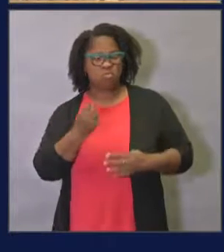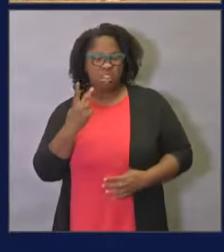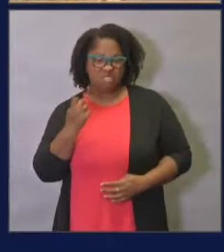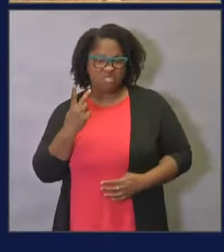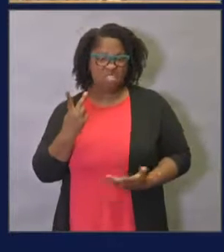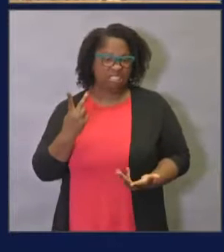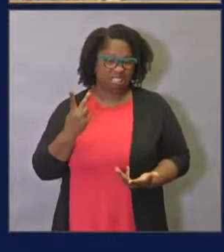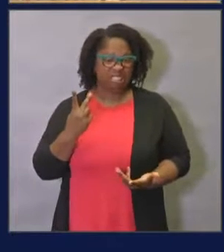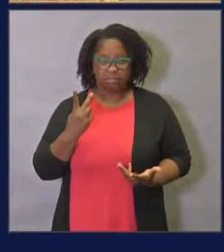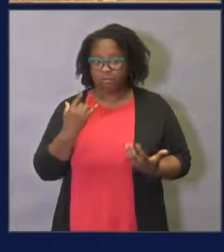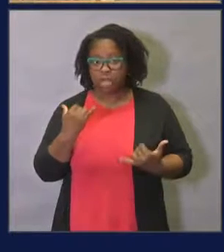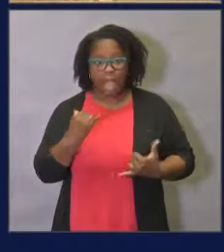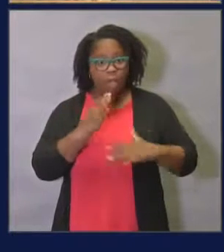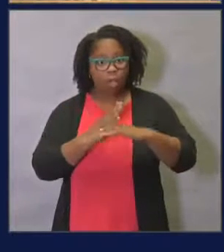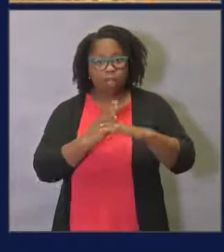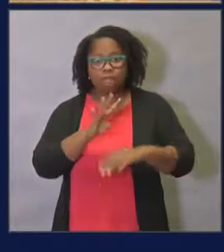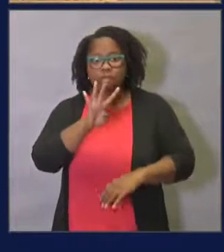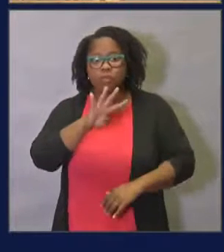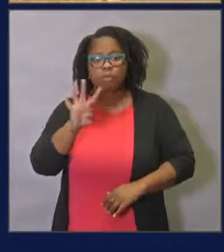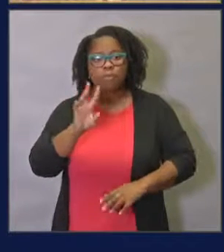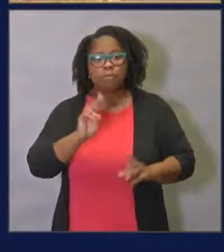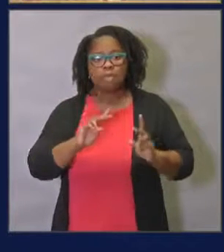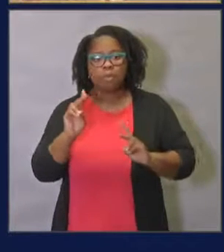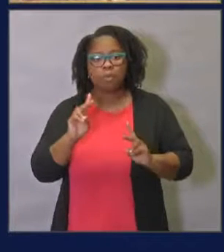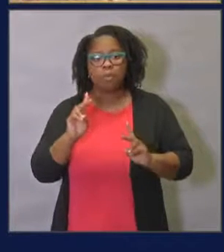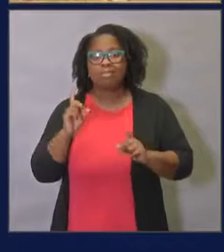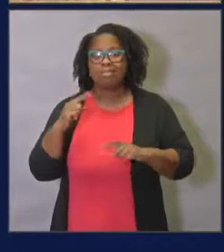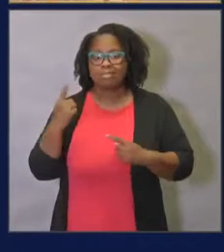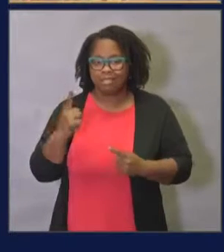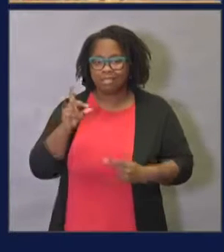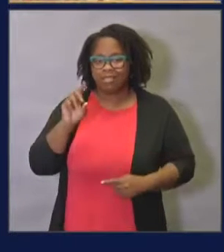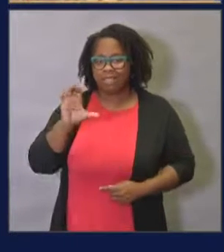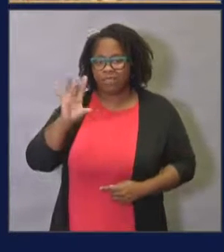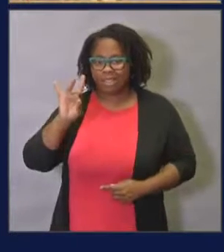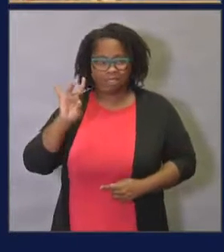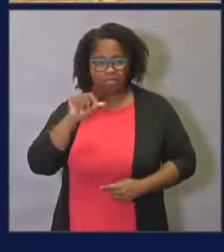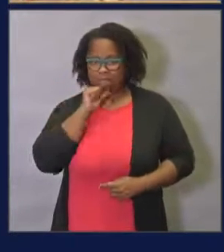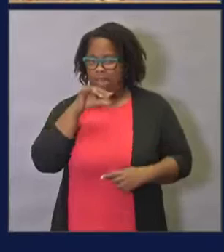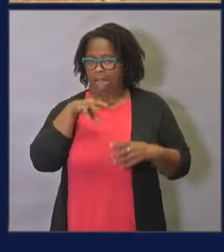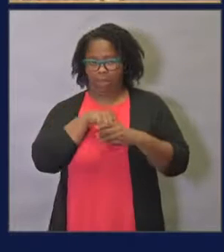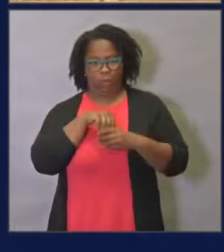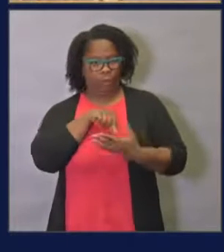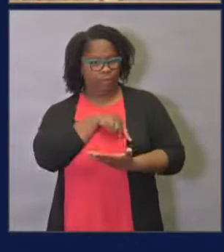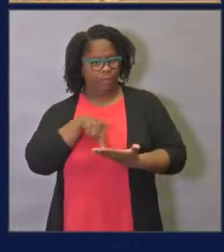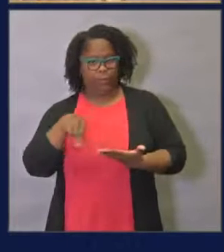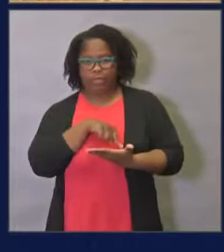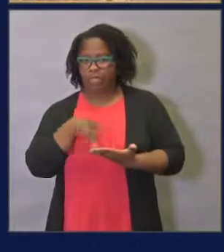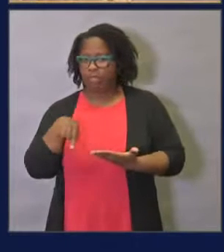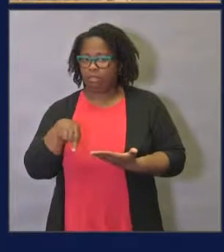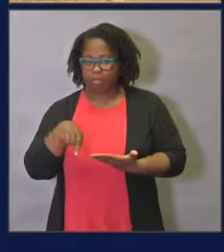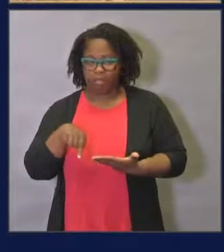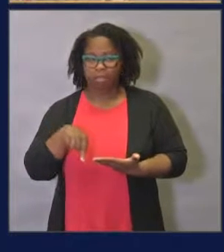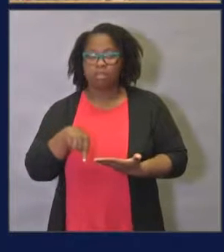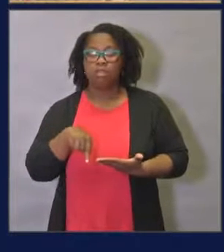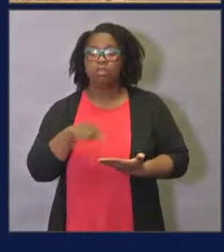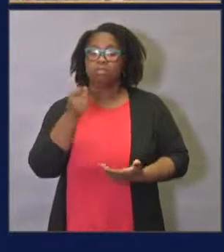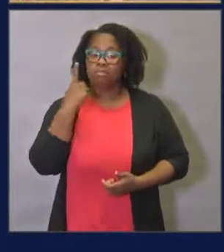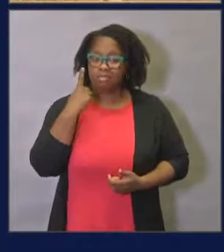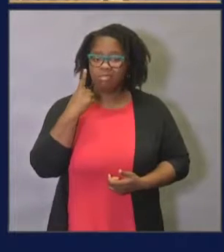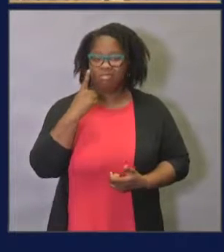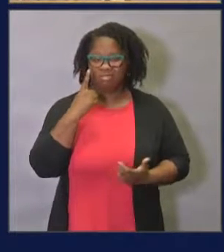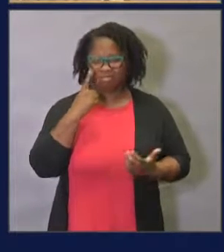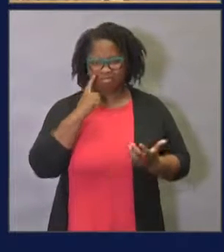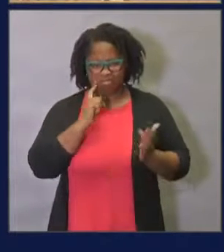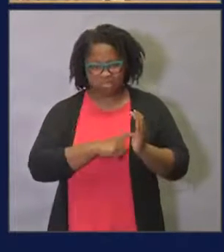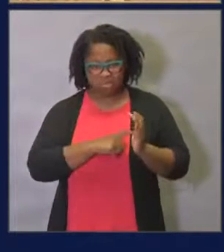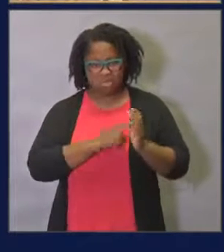of now 44 deaths per day, and that was as of December 8th, does not include this week's numbers. Because we continue to see